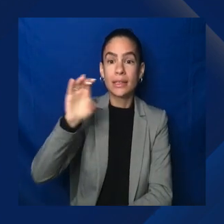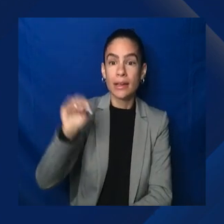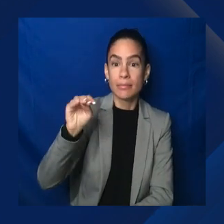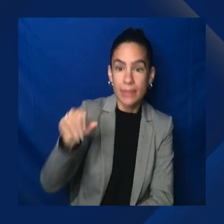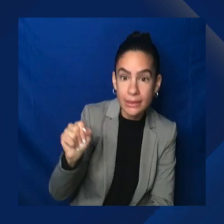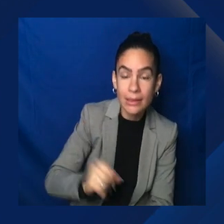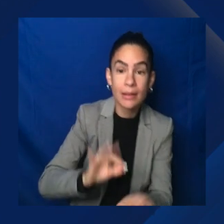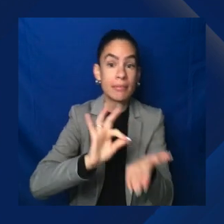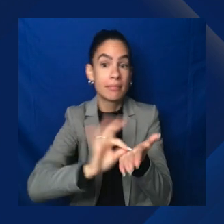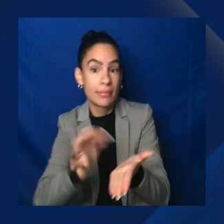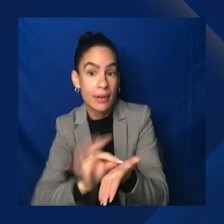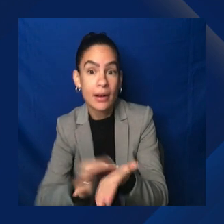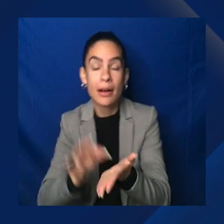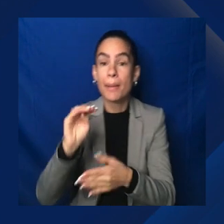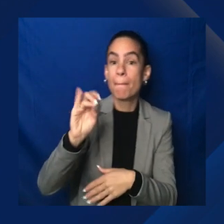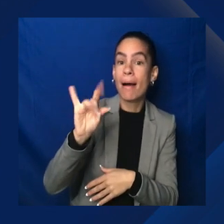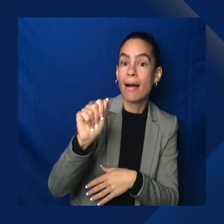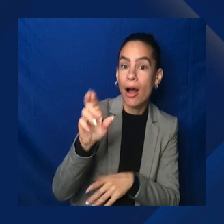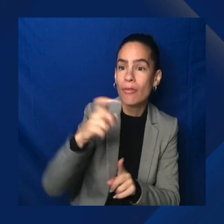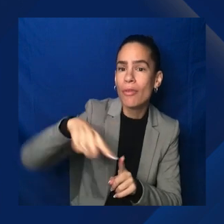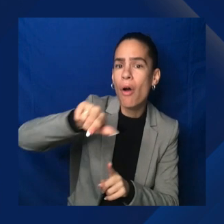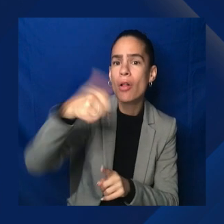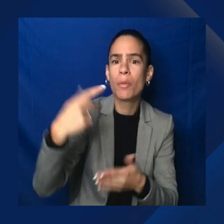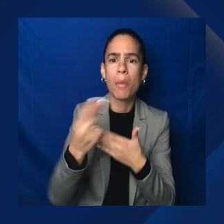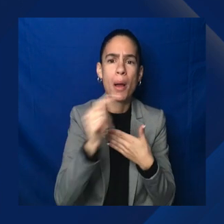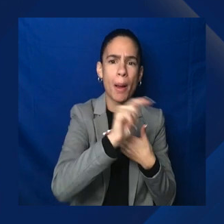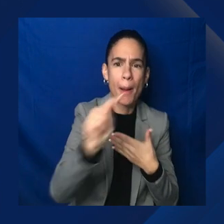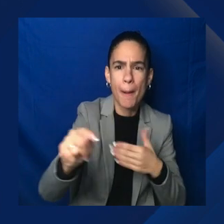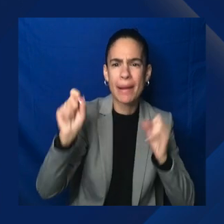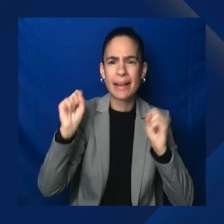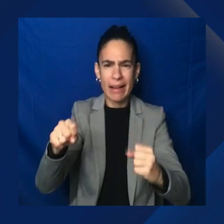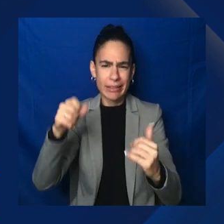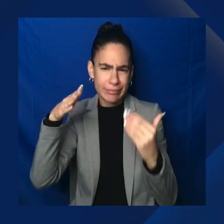to address some of the root causes, like inequities in